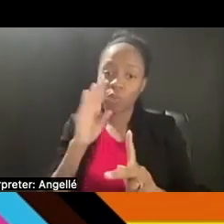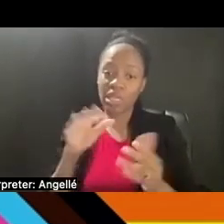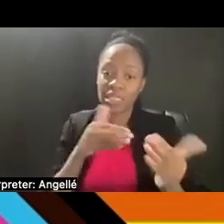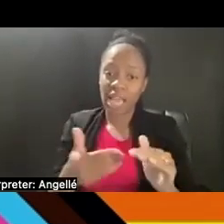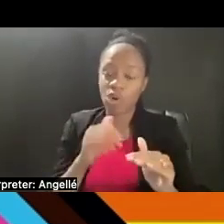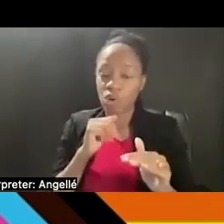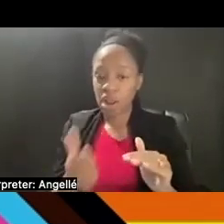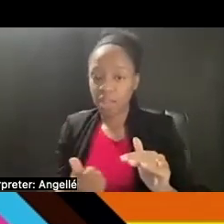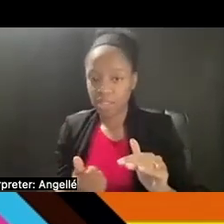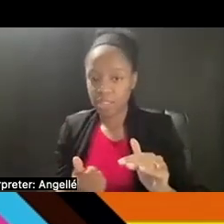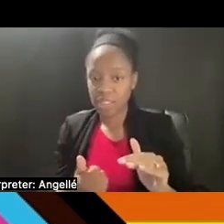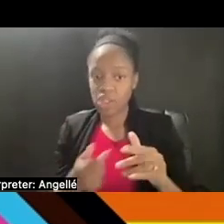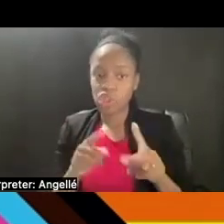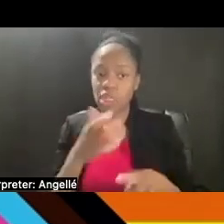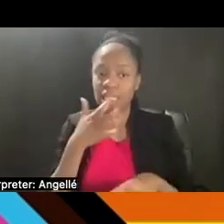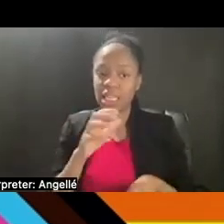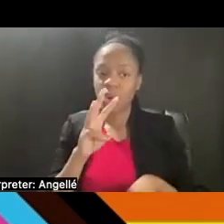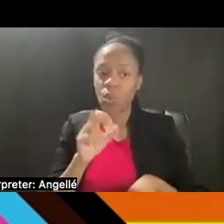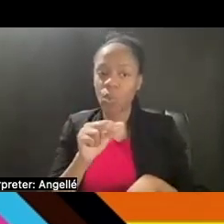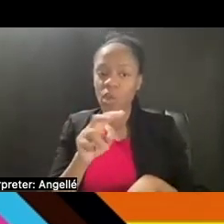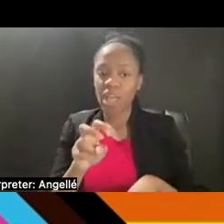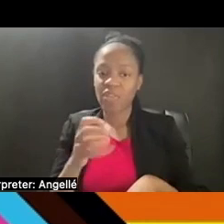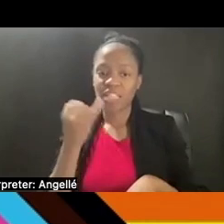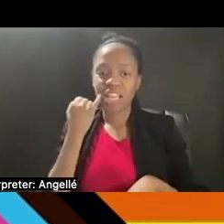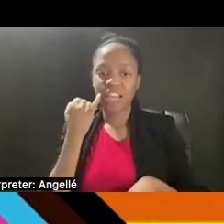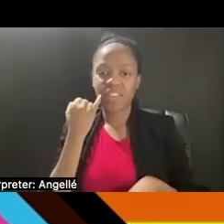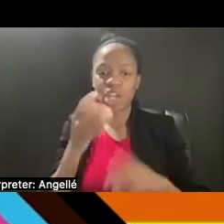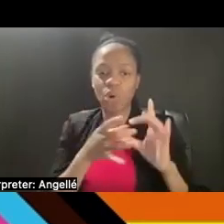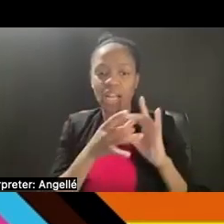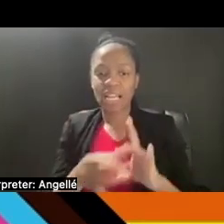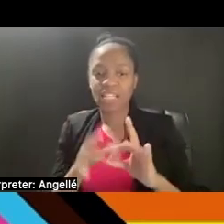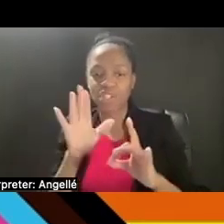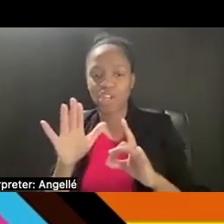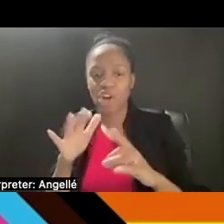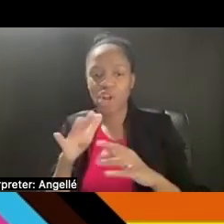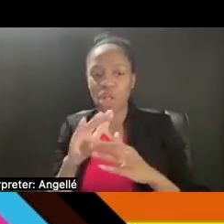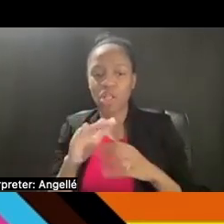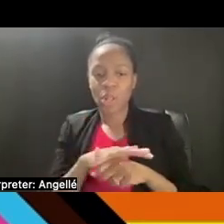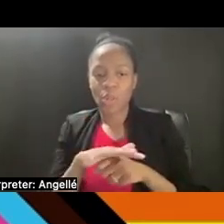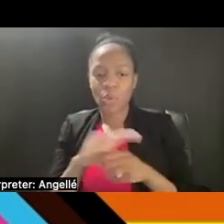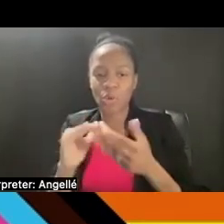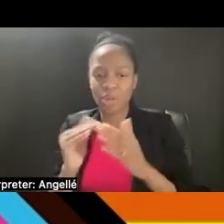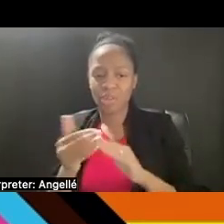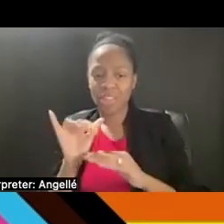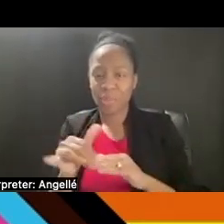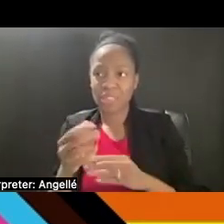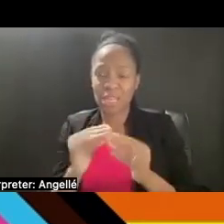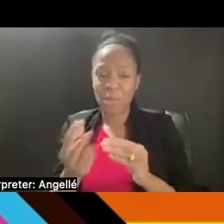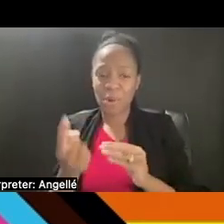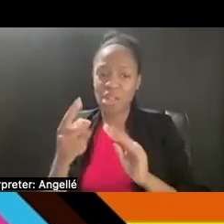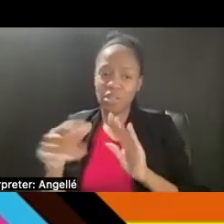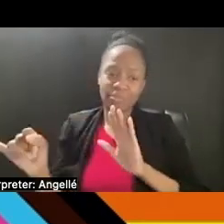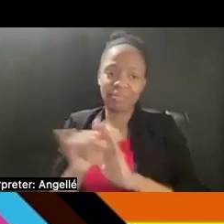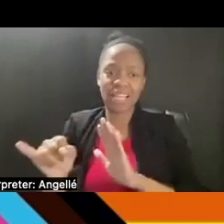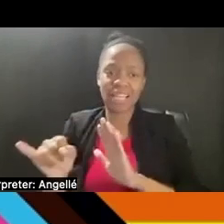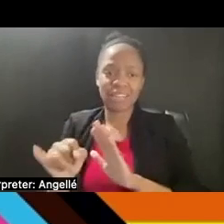would die in that heat wave or not, was whether they were connected to their local community. That was our number one indicator. And